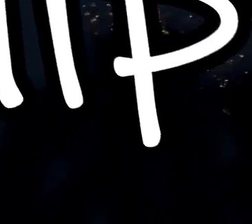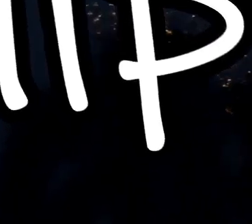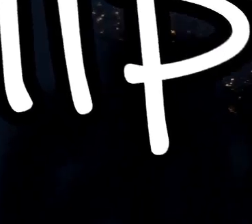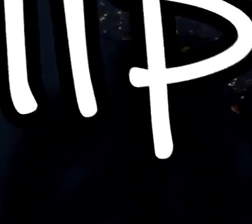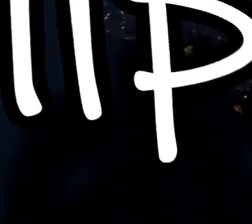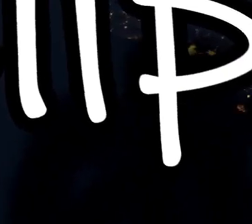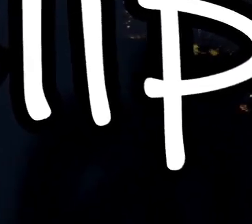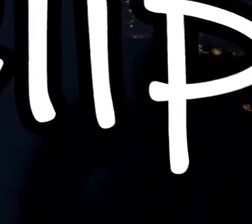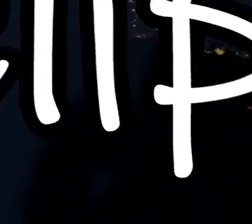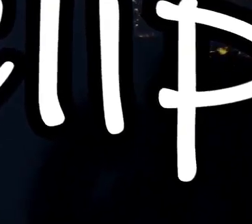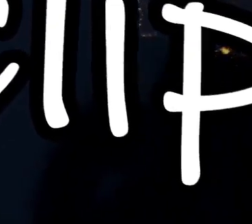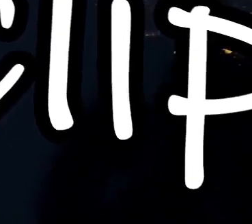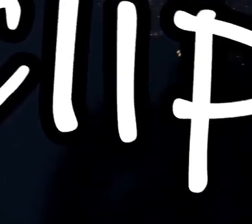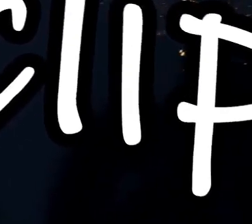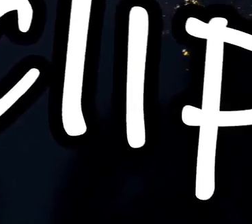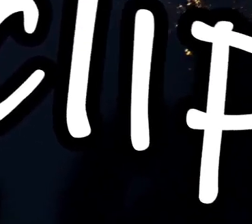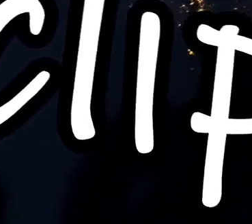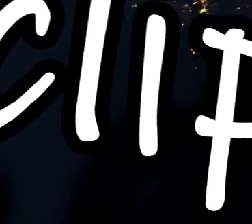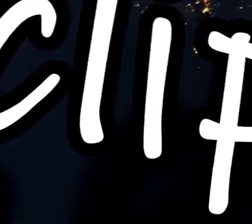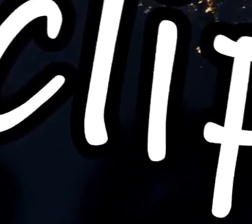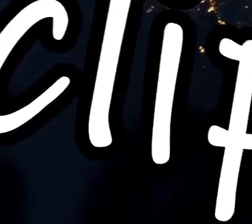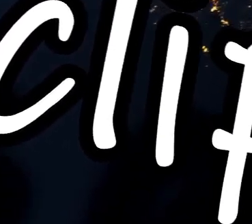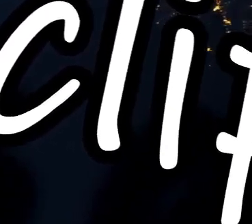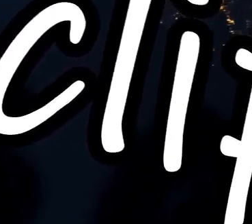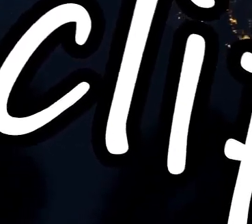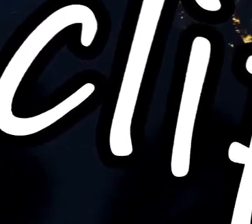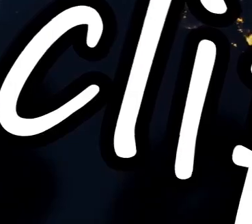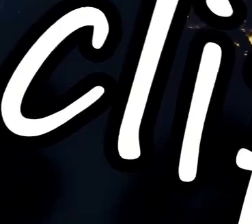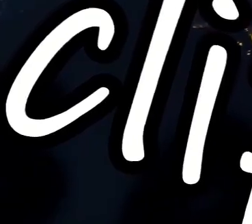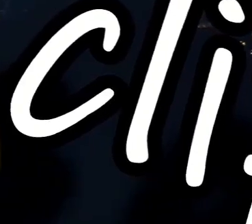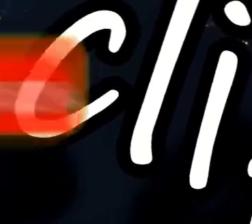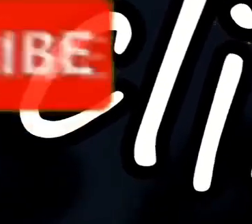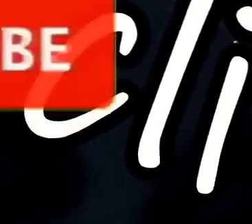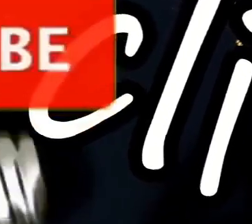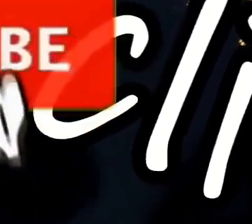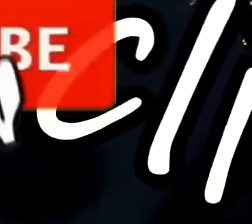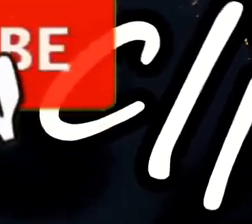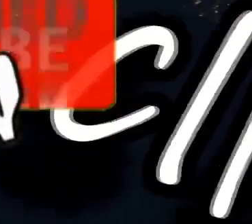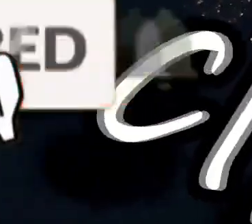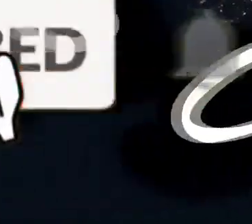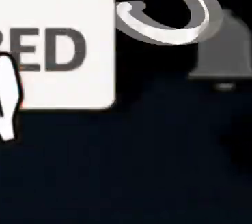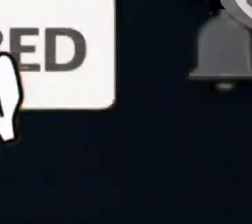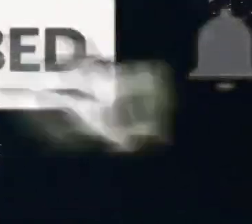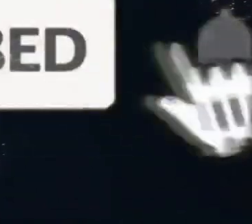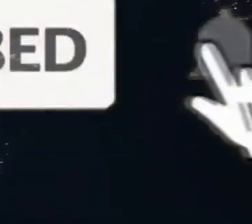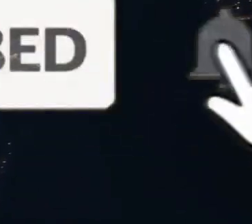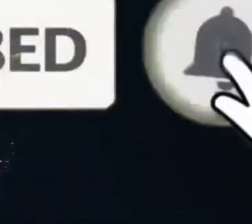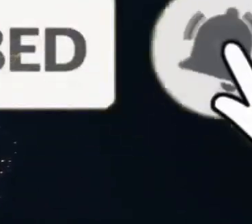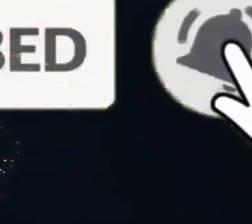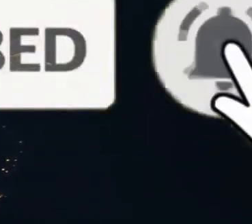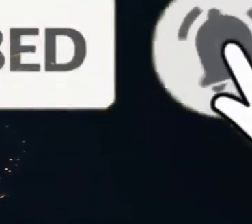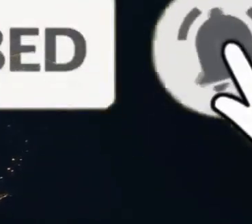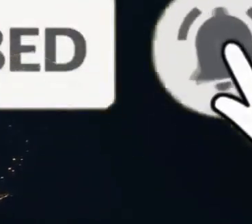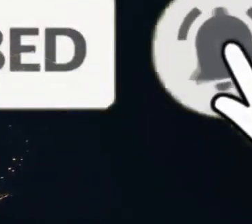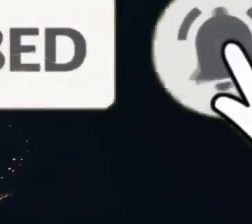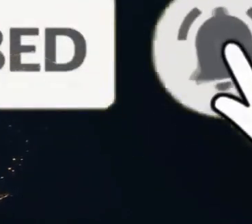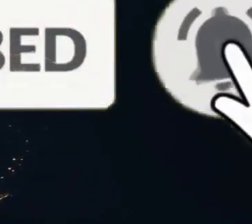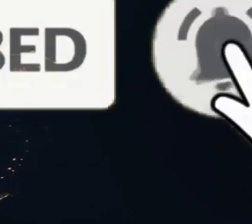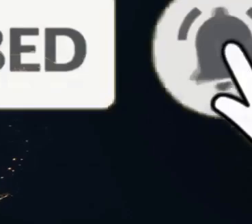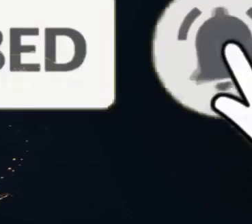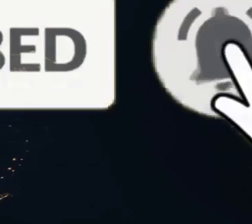Clips, clips. And remember, citizens, always subscribe. Hit the notification bell as well.